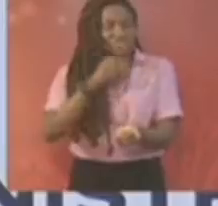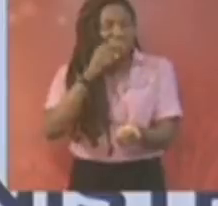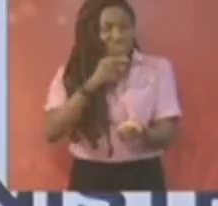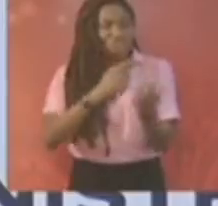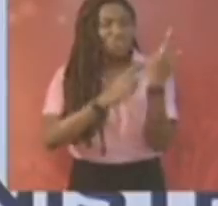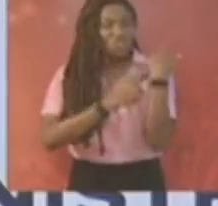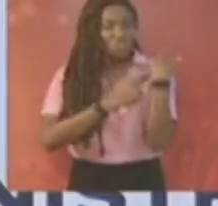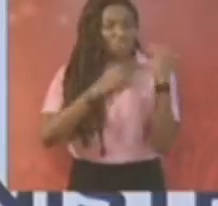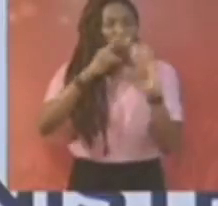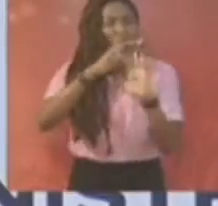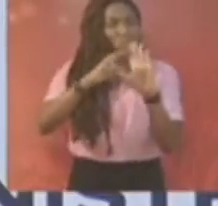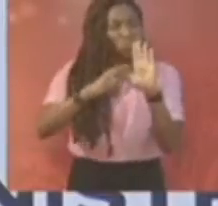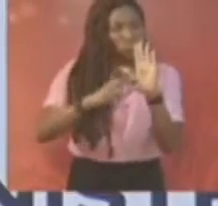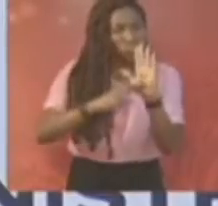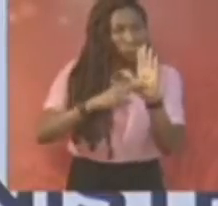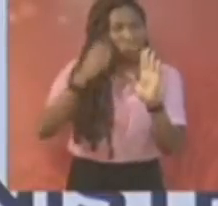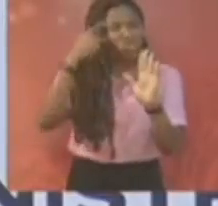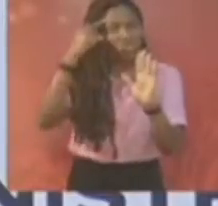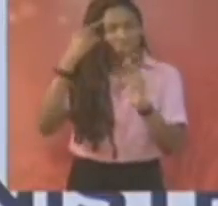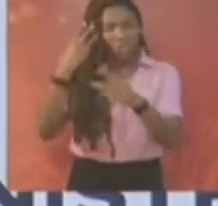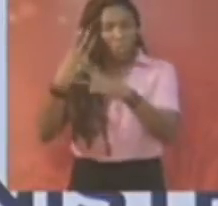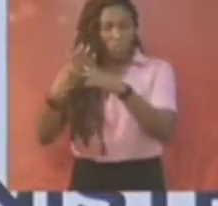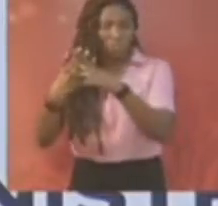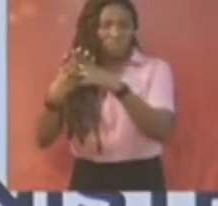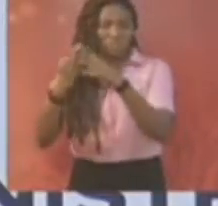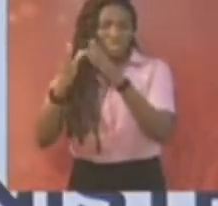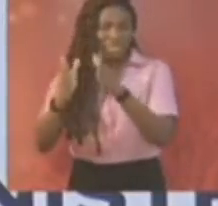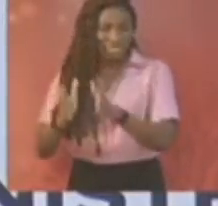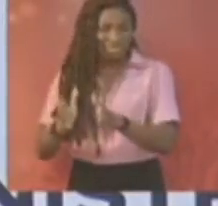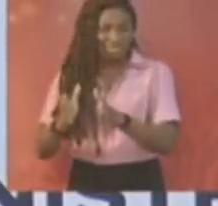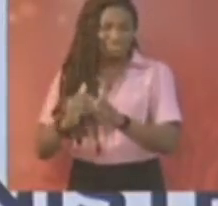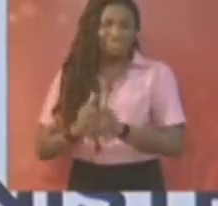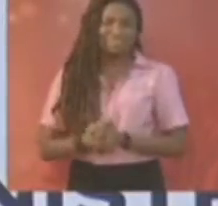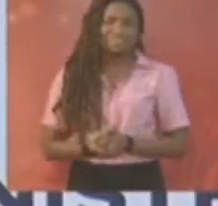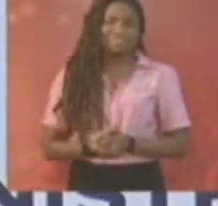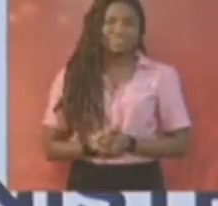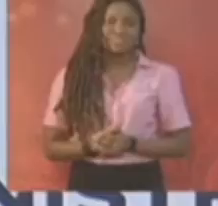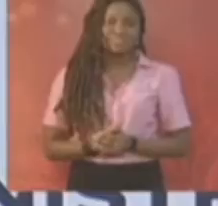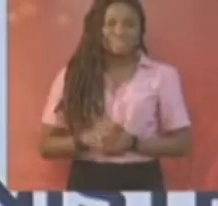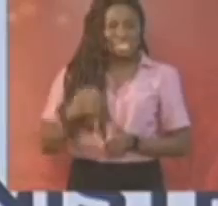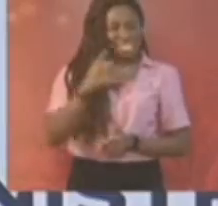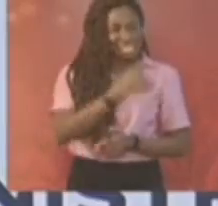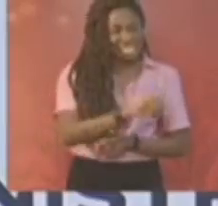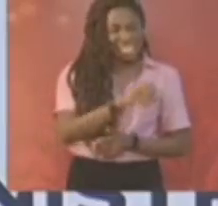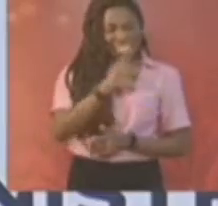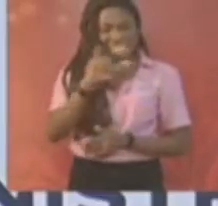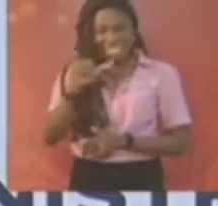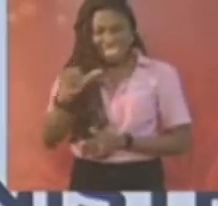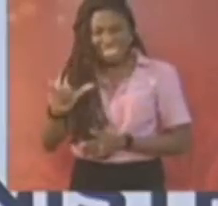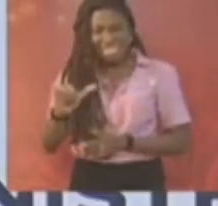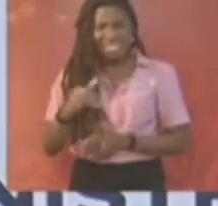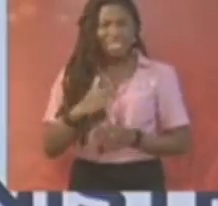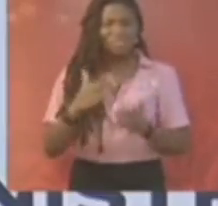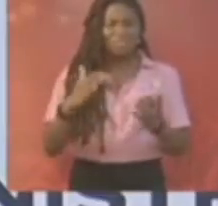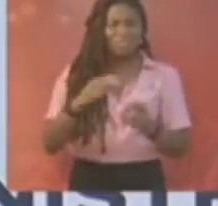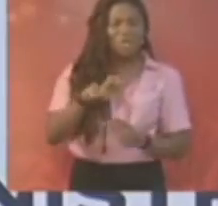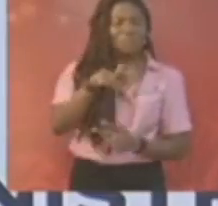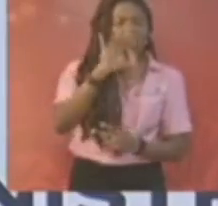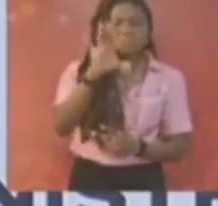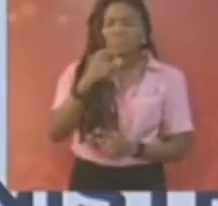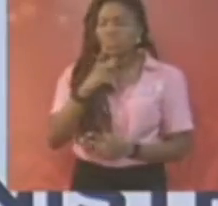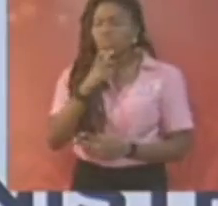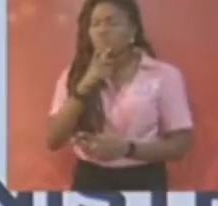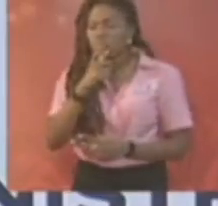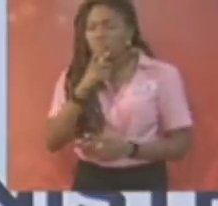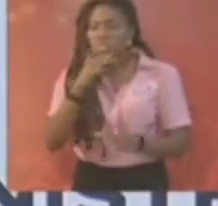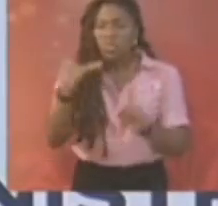by the Ministry of Health. Those measures would follow the general principles of identification of those who would have been